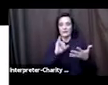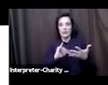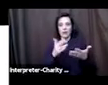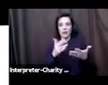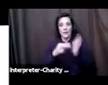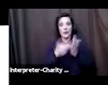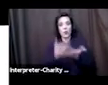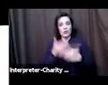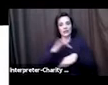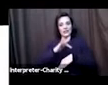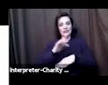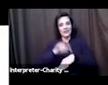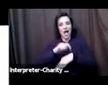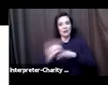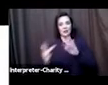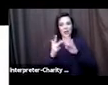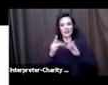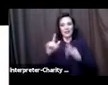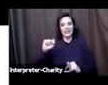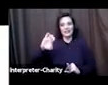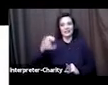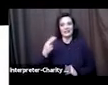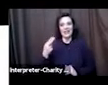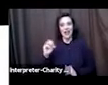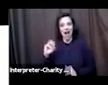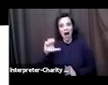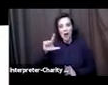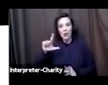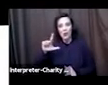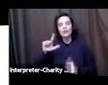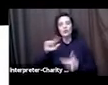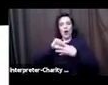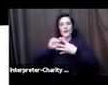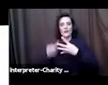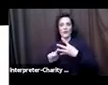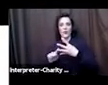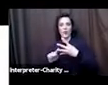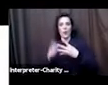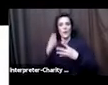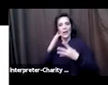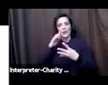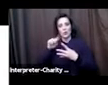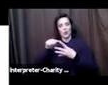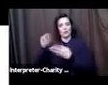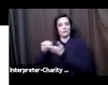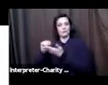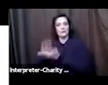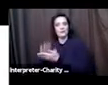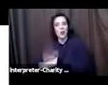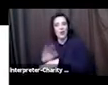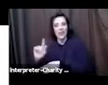involved. So these are sort of the 4 kind of outcomes that you might encounter. I'm going to put, once